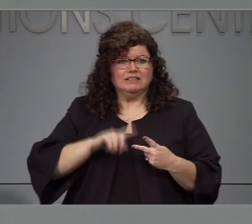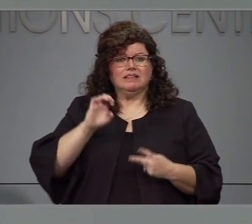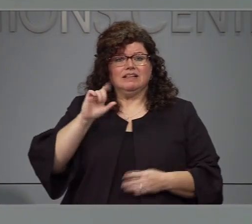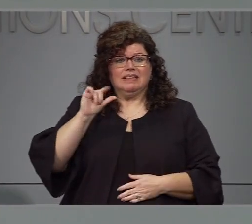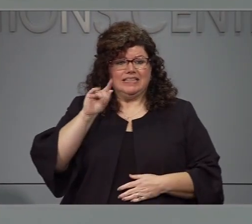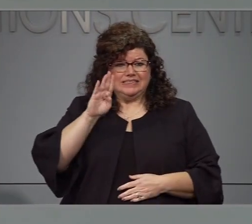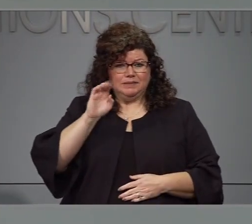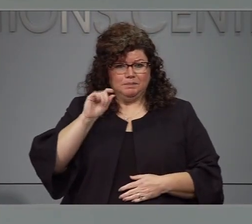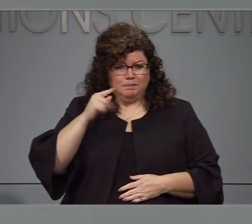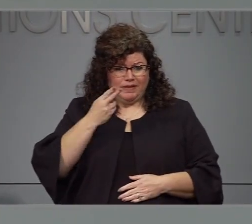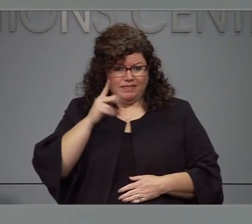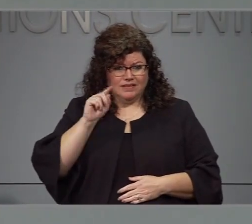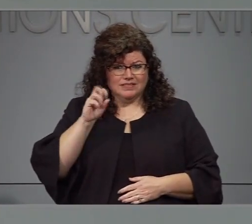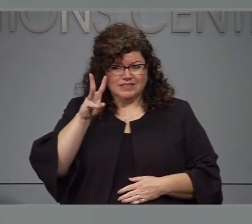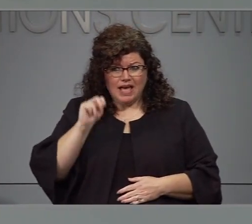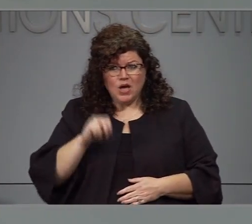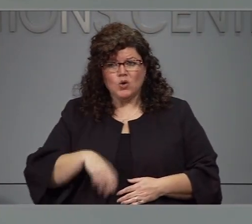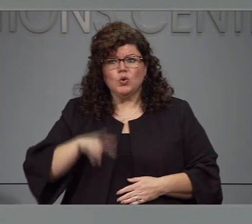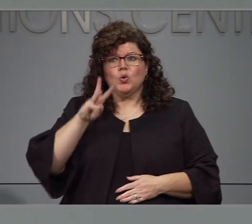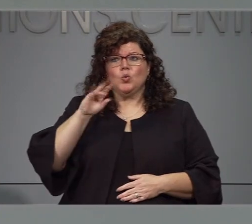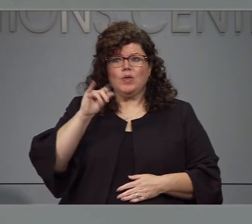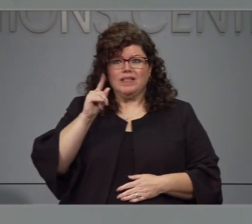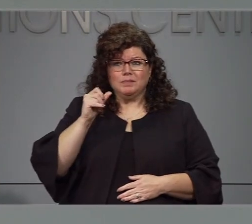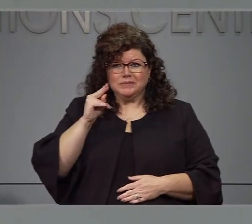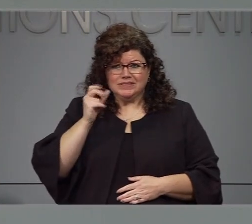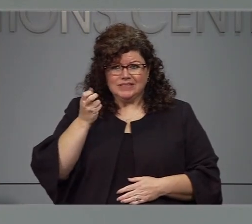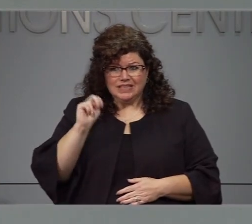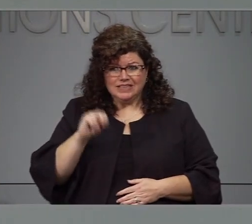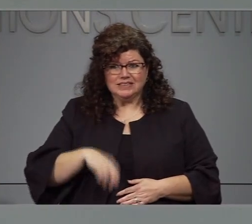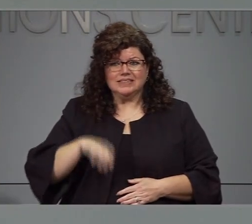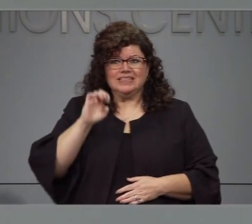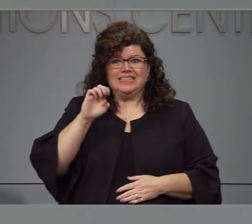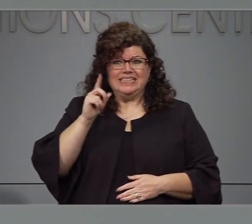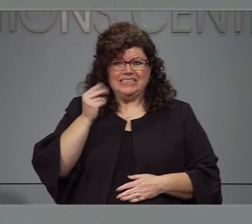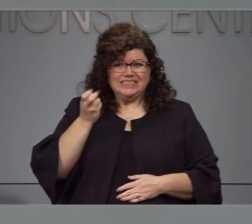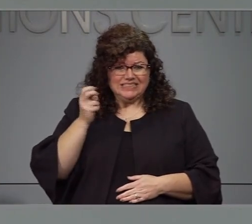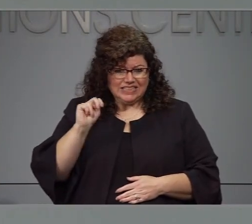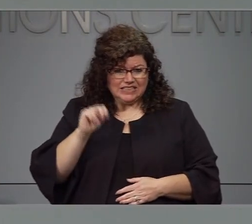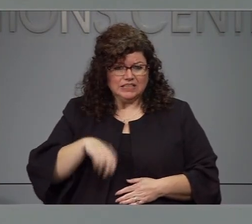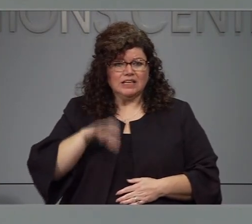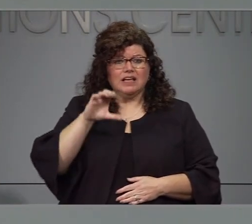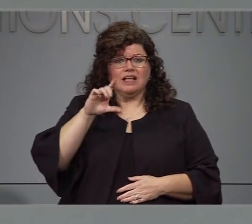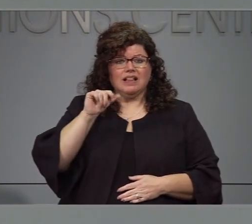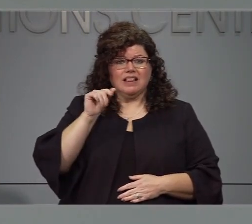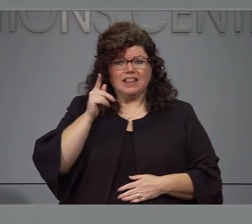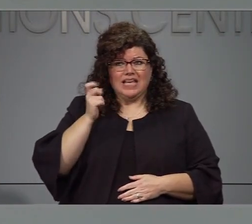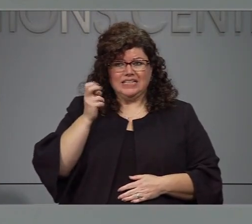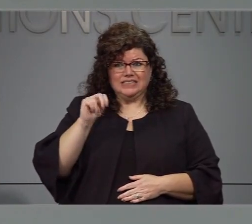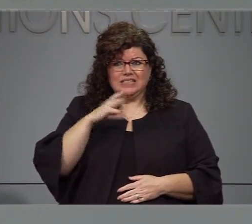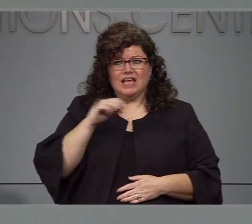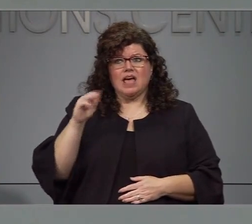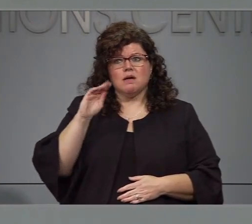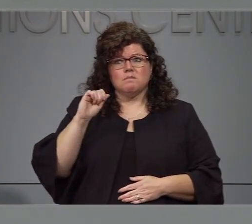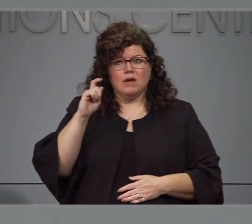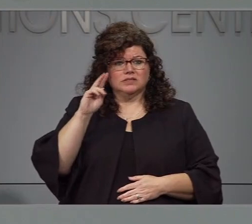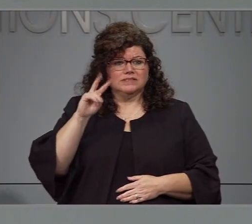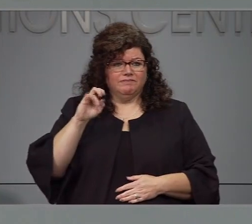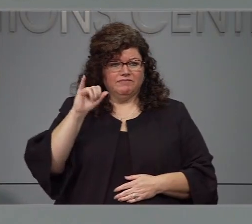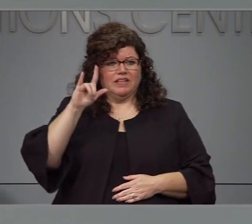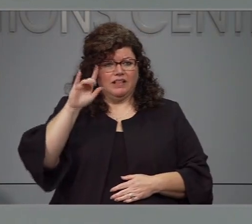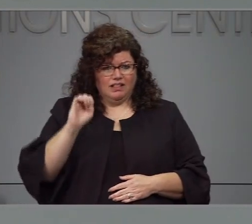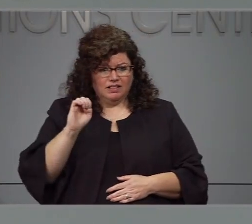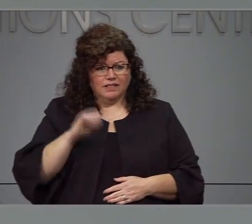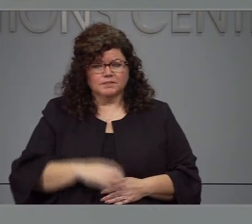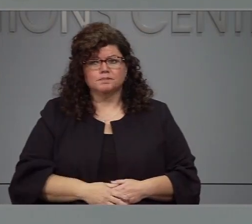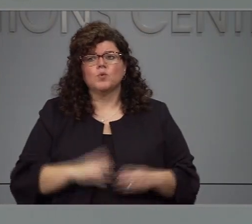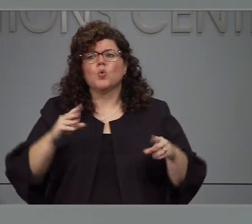Elizabethtown, Williamston, Edenton, Clayton, and Moxville. We are currently capable of